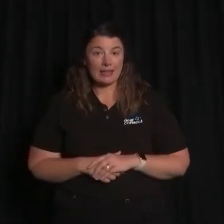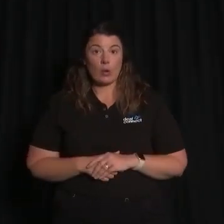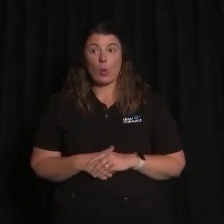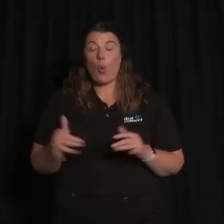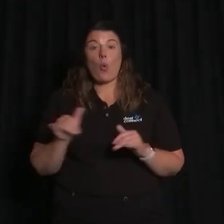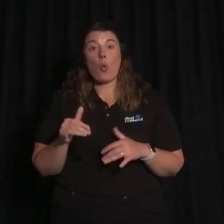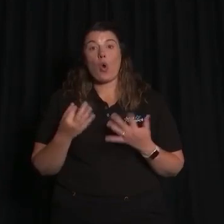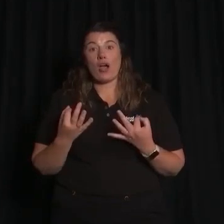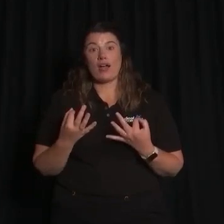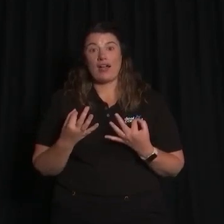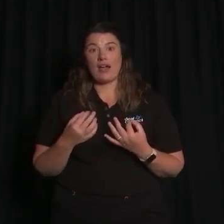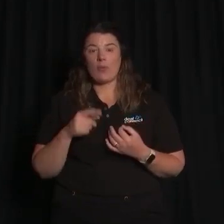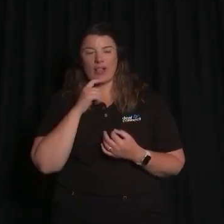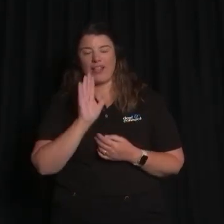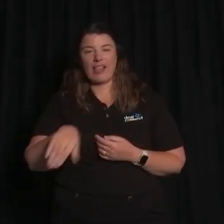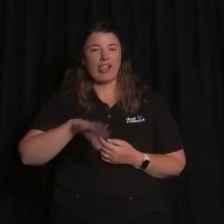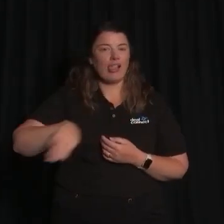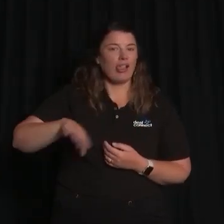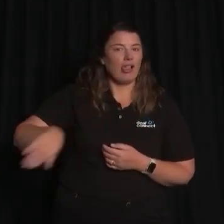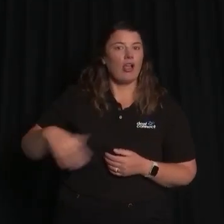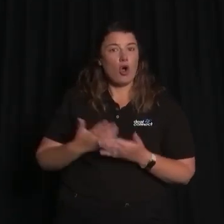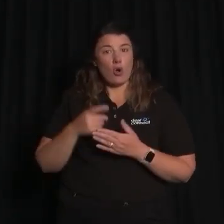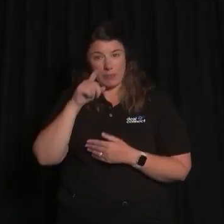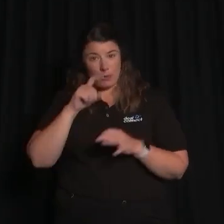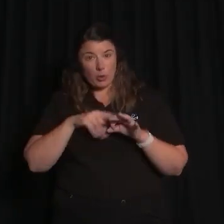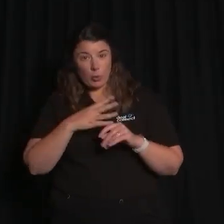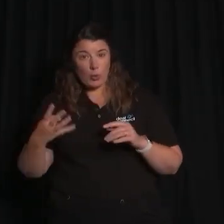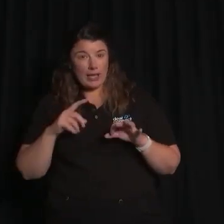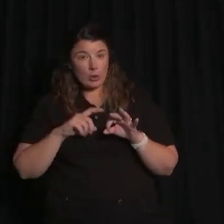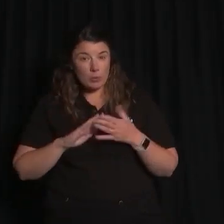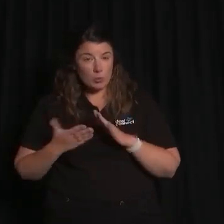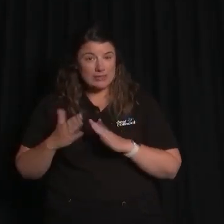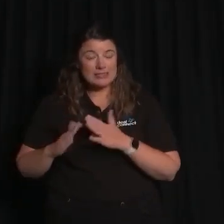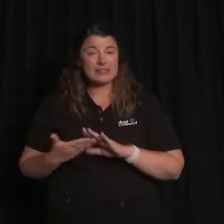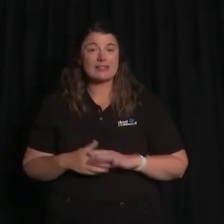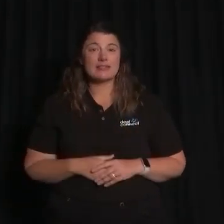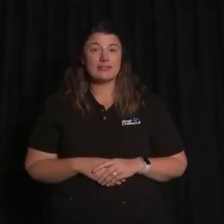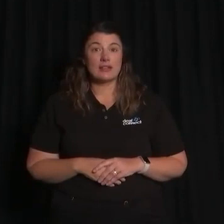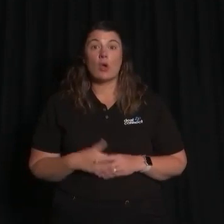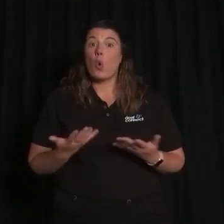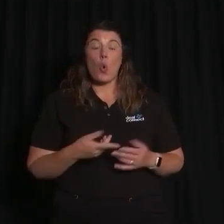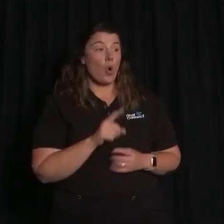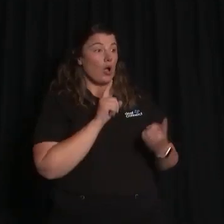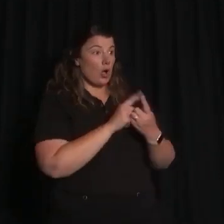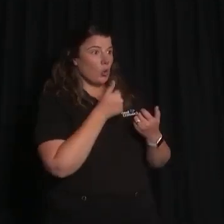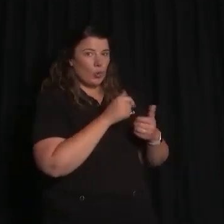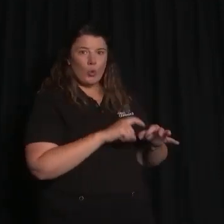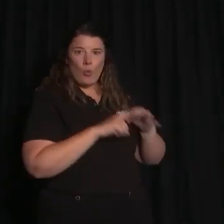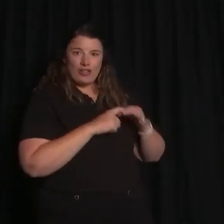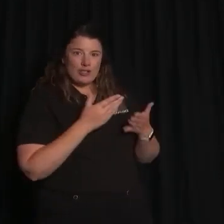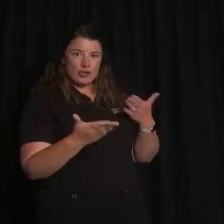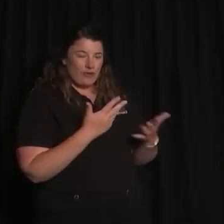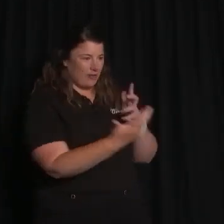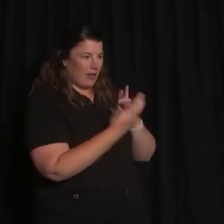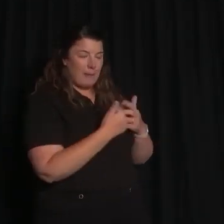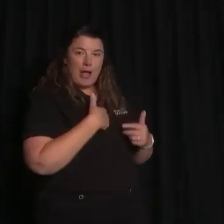are insufficiently attentive to the health needs of LGBTIQ people. Even when we have good quality affirming healthcare